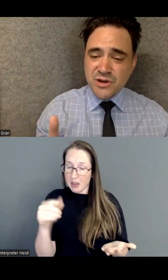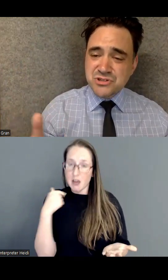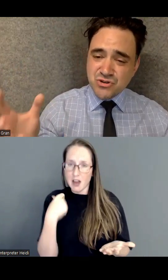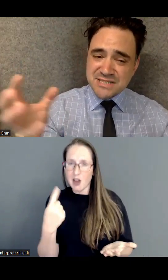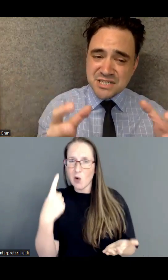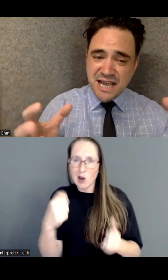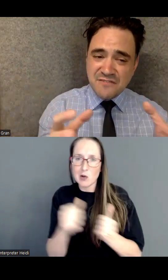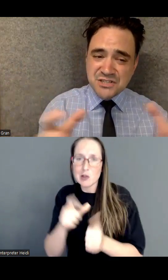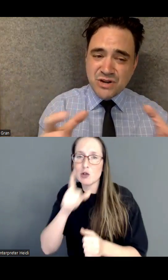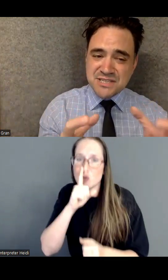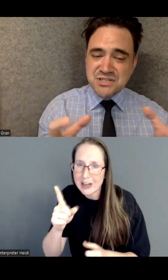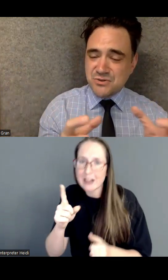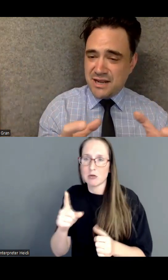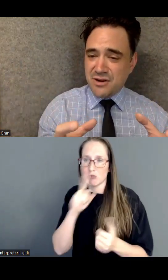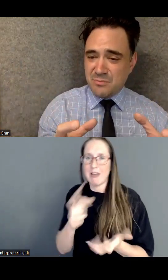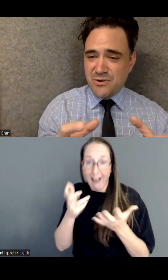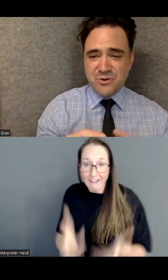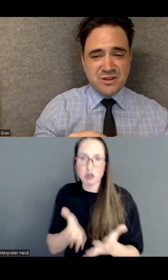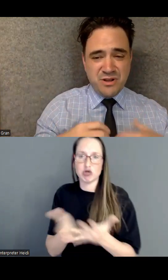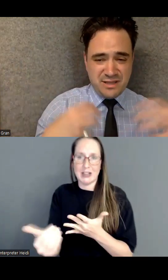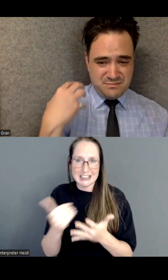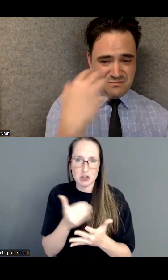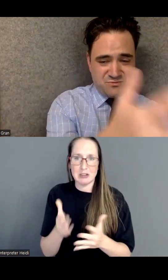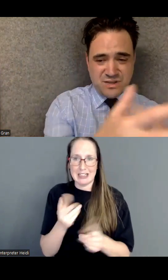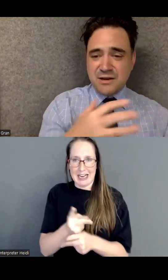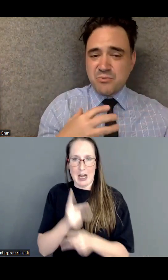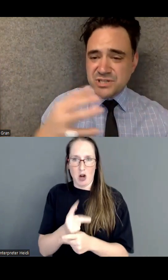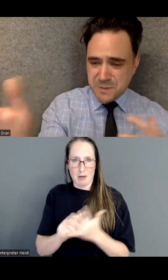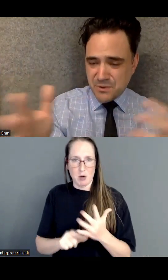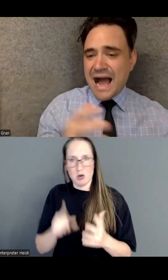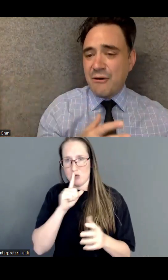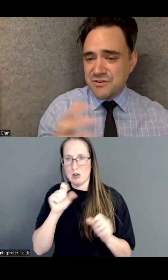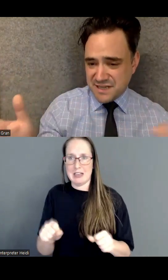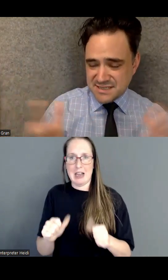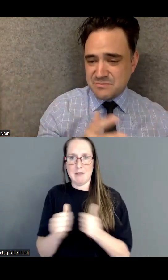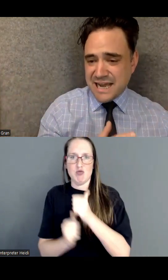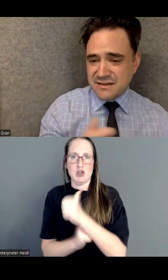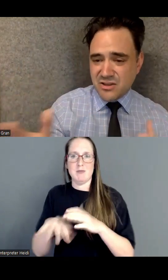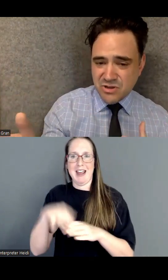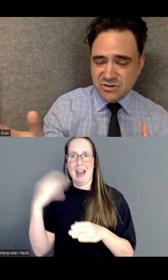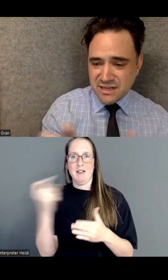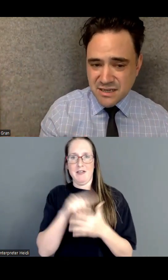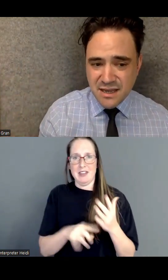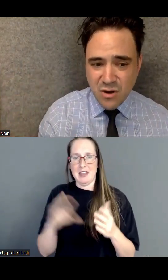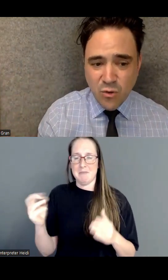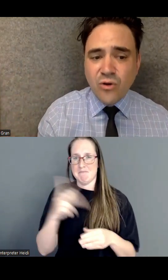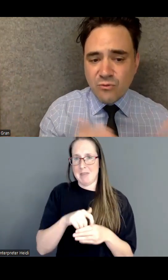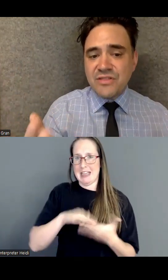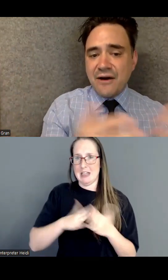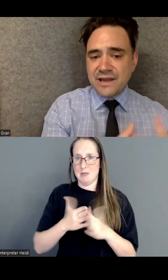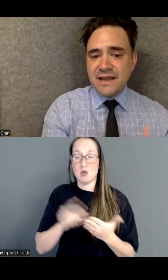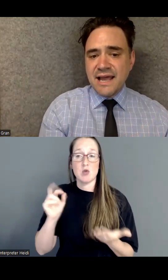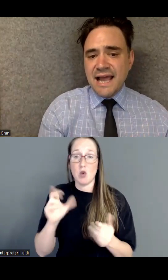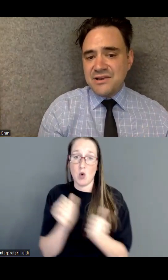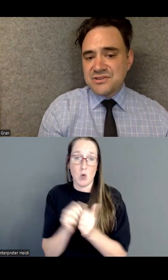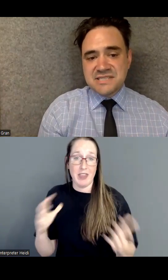a real heavy transitional care component where you could really kind of bridge people out of these and back into the community or